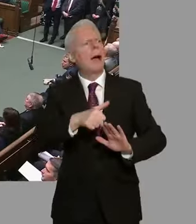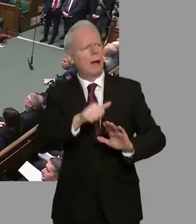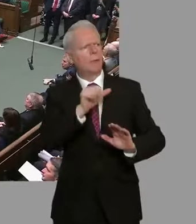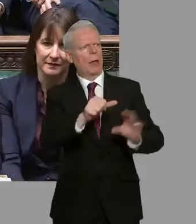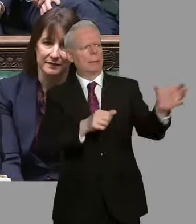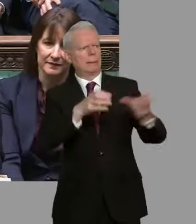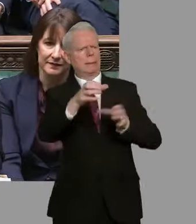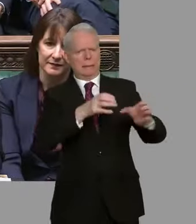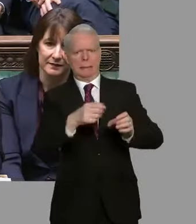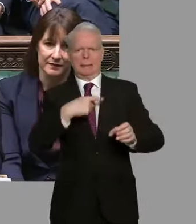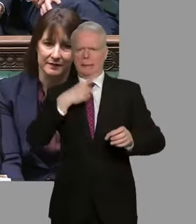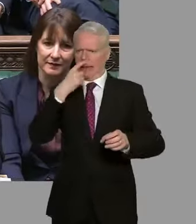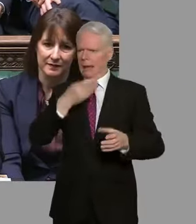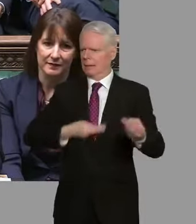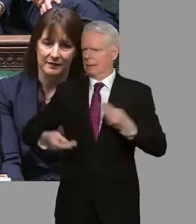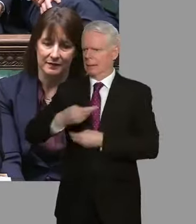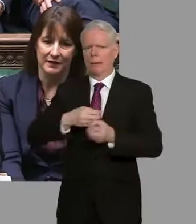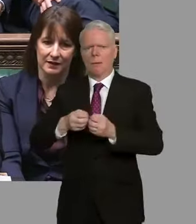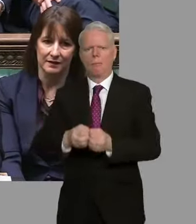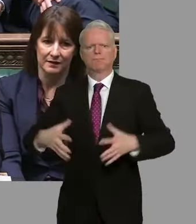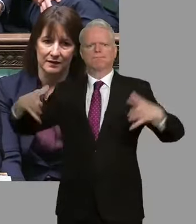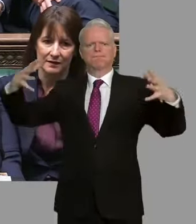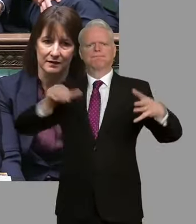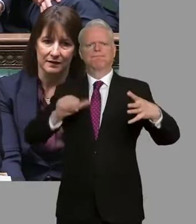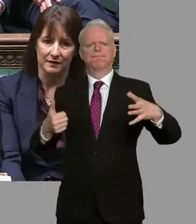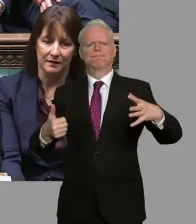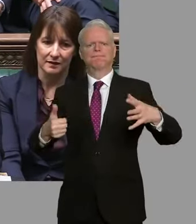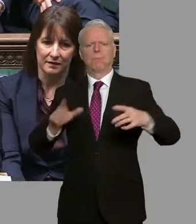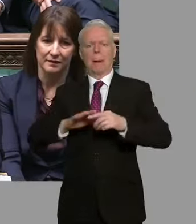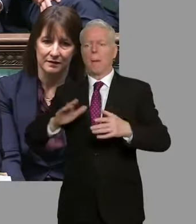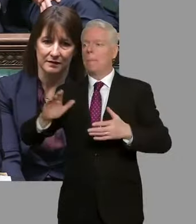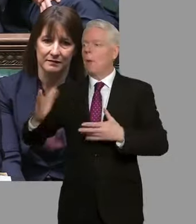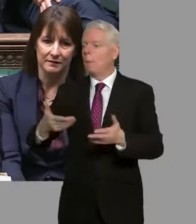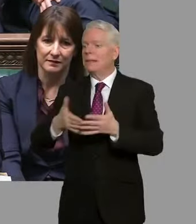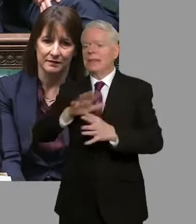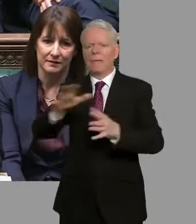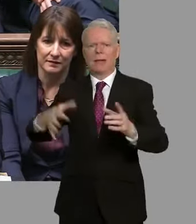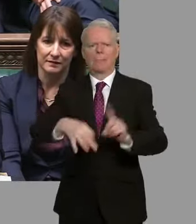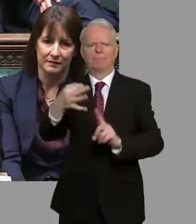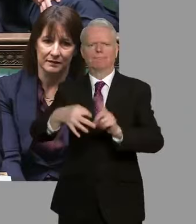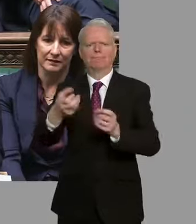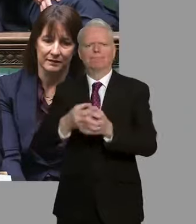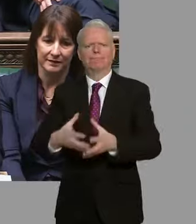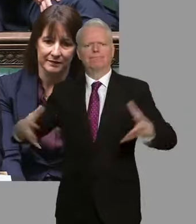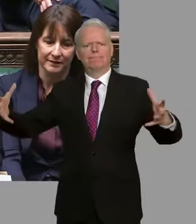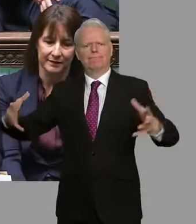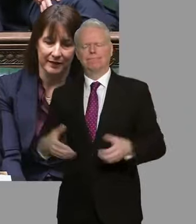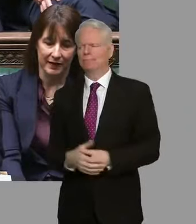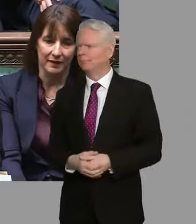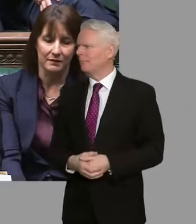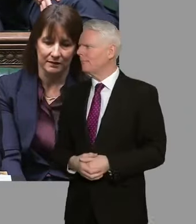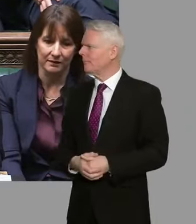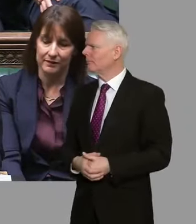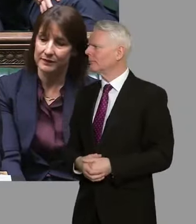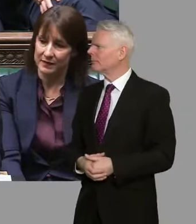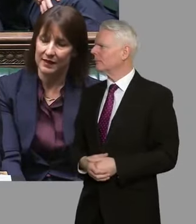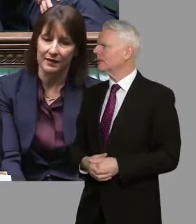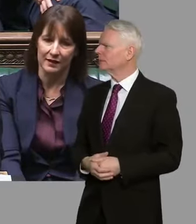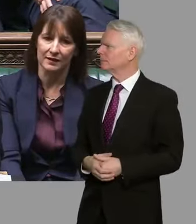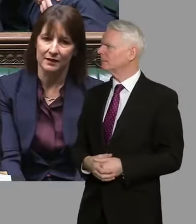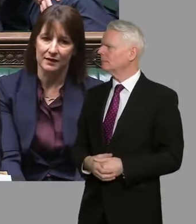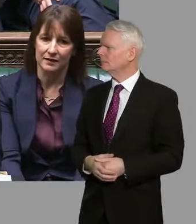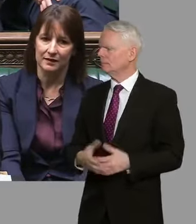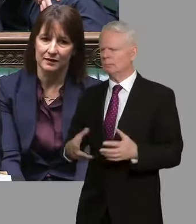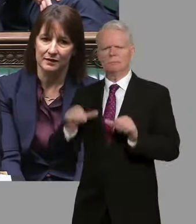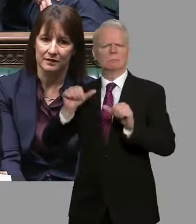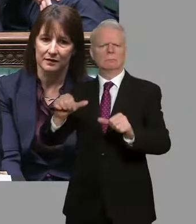I'm very pleased we've had record investment in the time that we've been in office and continue to welcome investors and investment to this